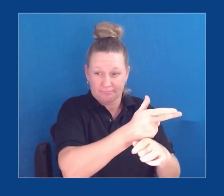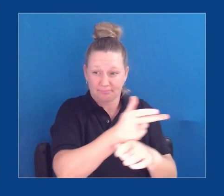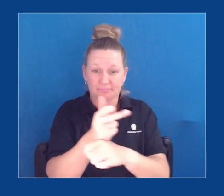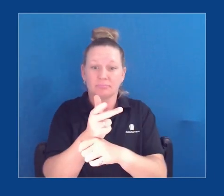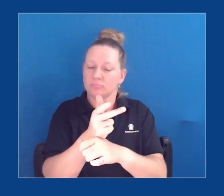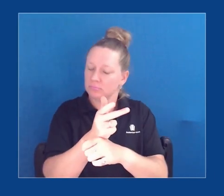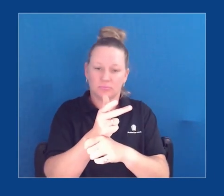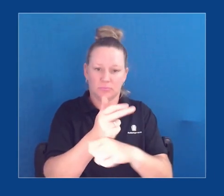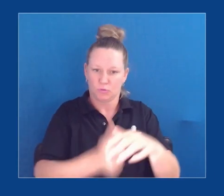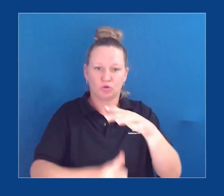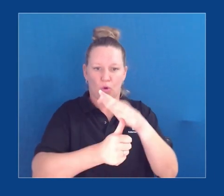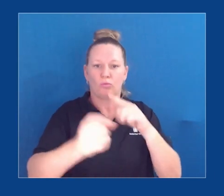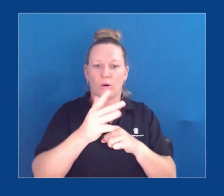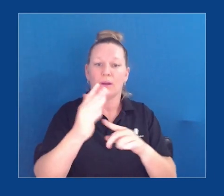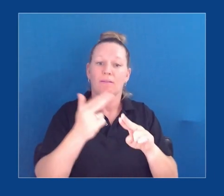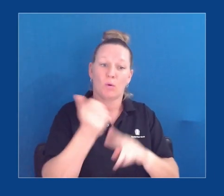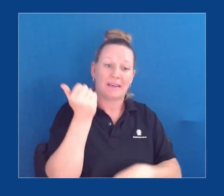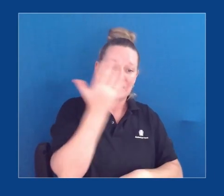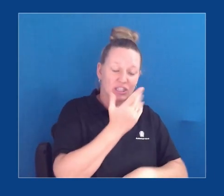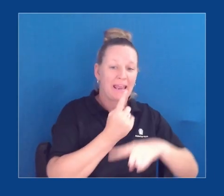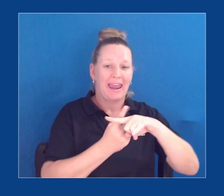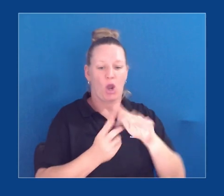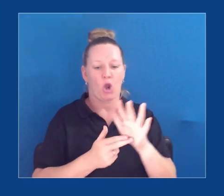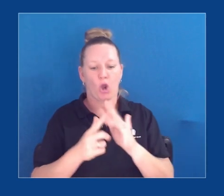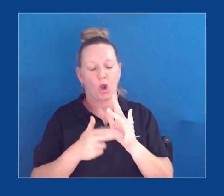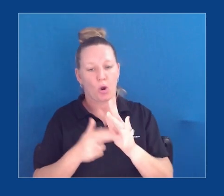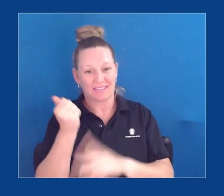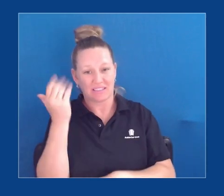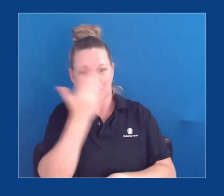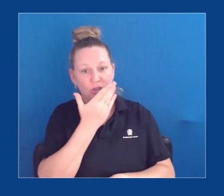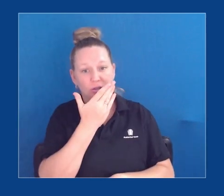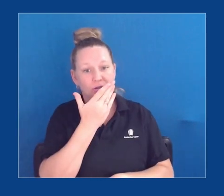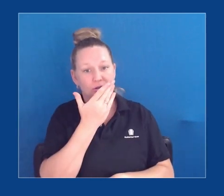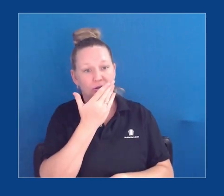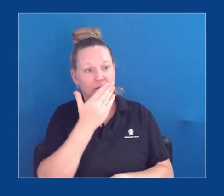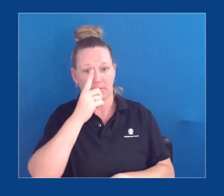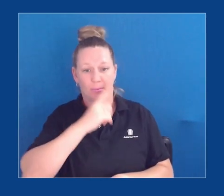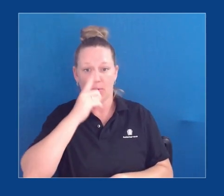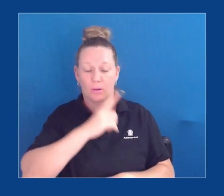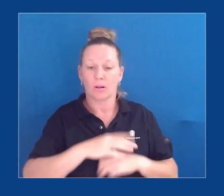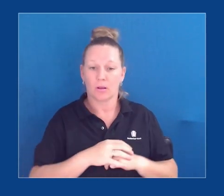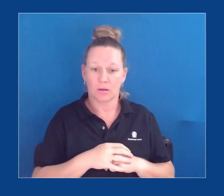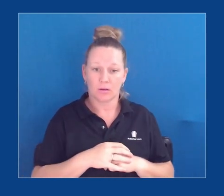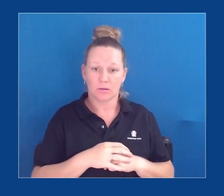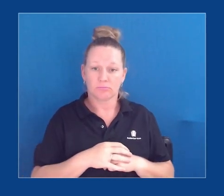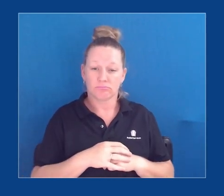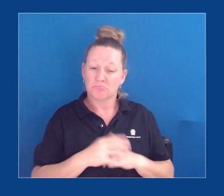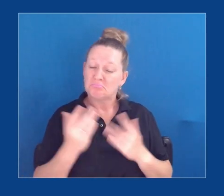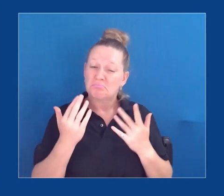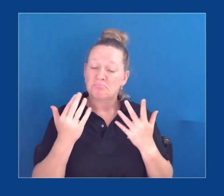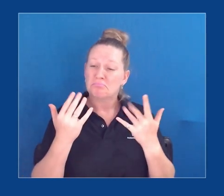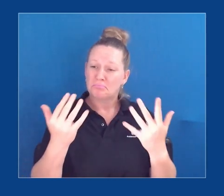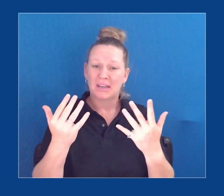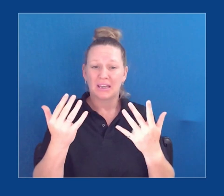Australians. Many of our foremost composers and singers have already passed away,